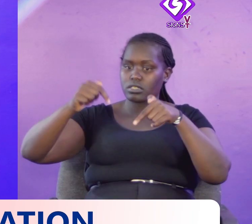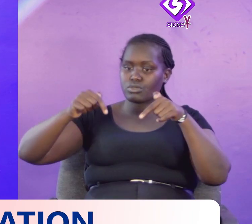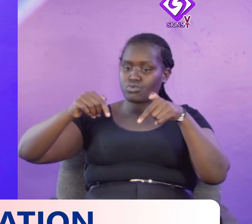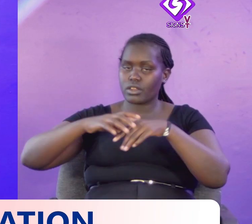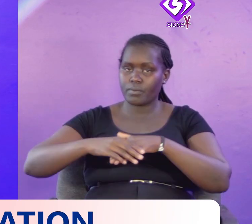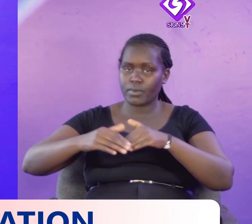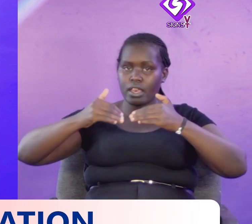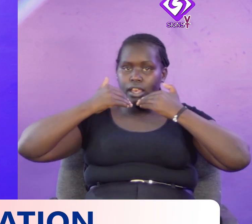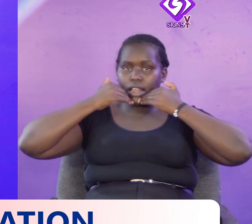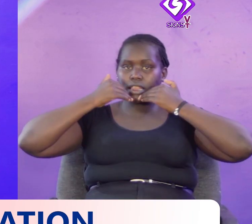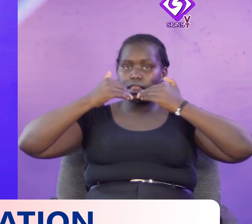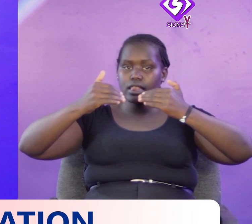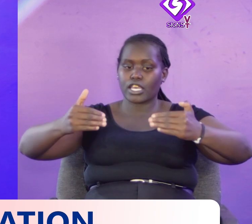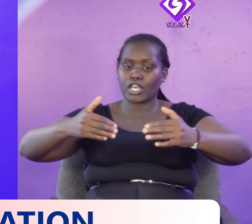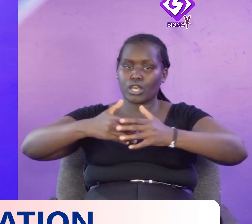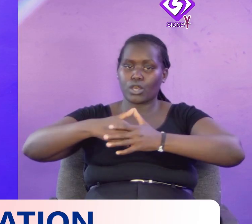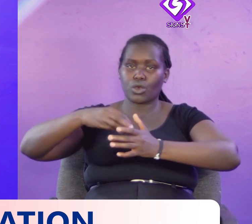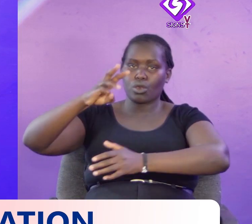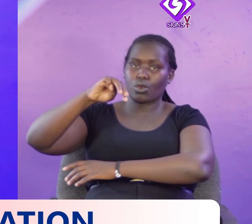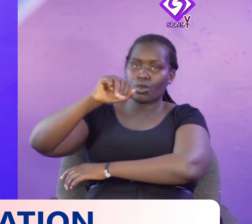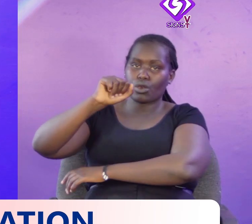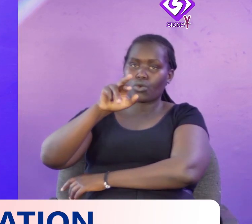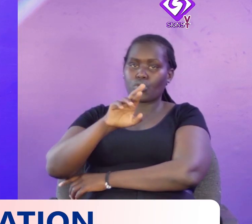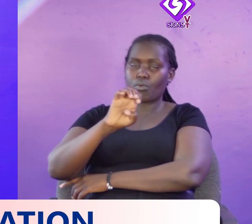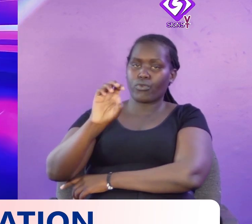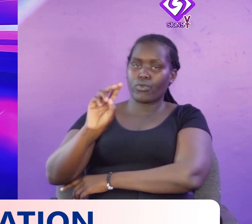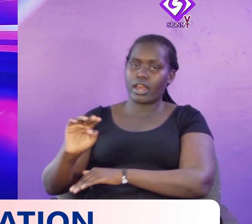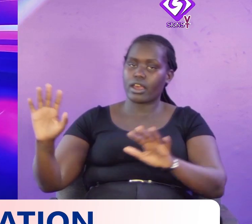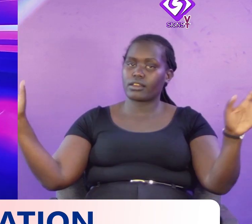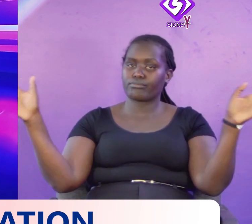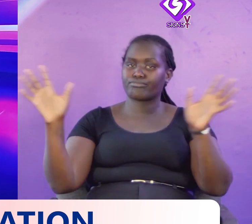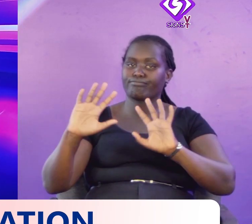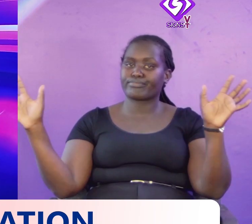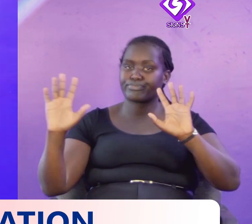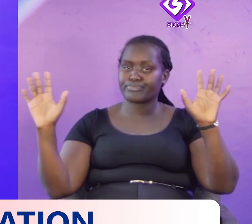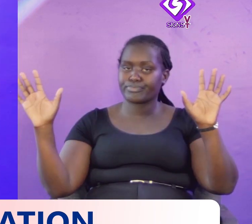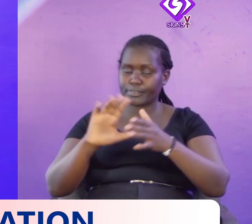Thank you, Maureen. Welcome, Mr. John. Bye-bye. Thank you.